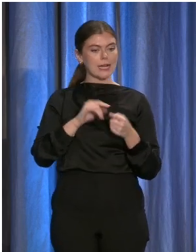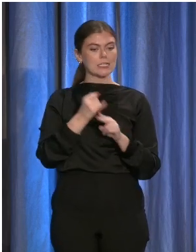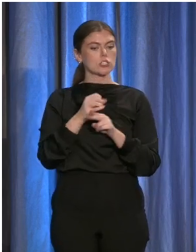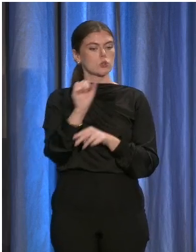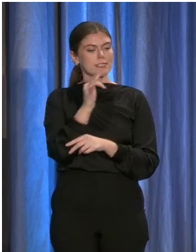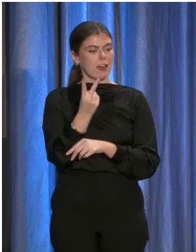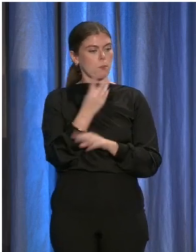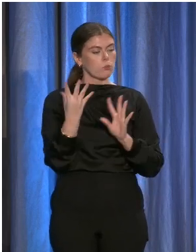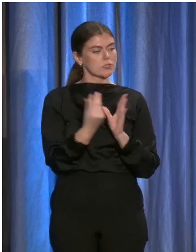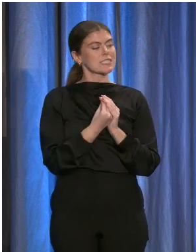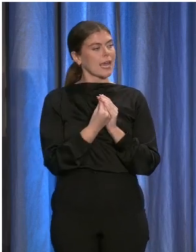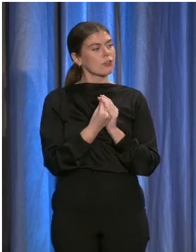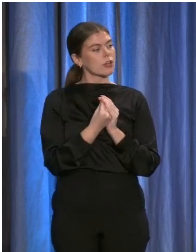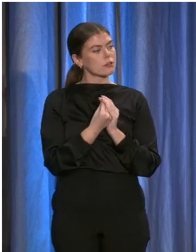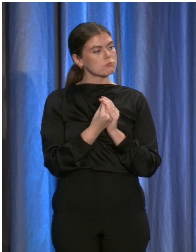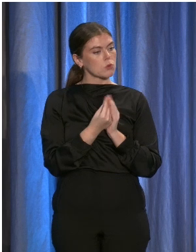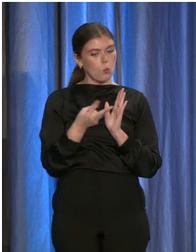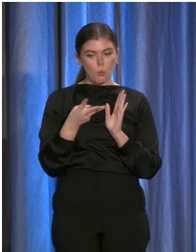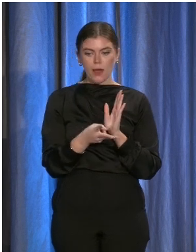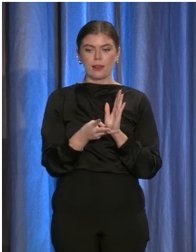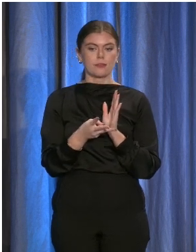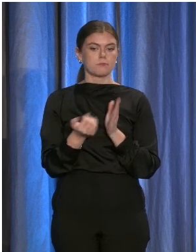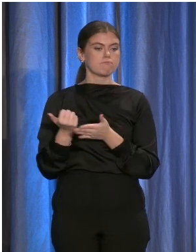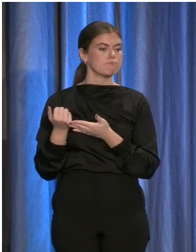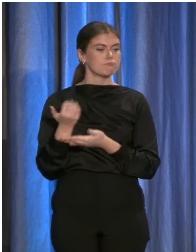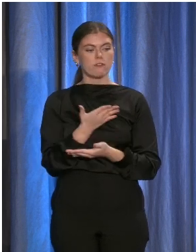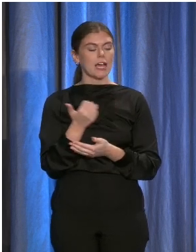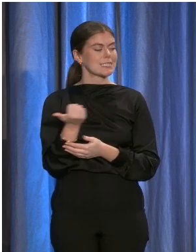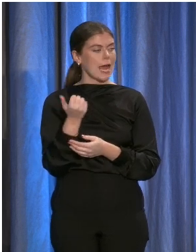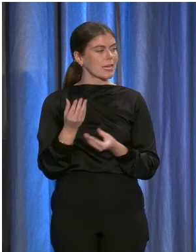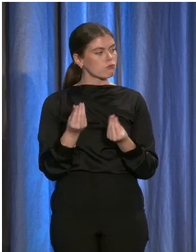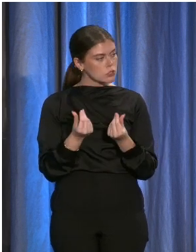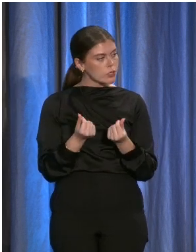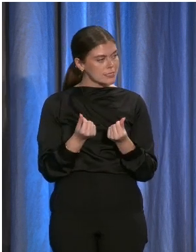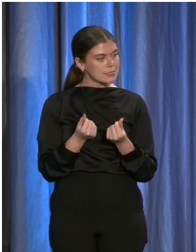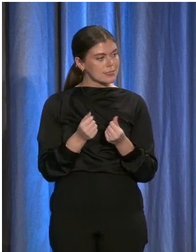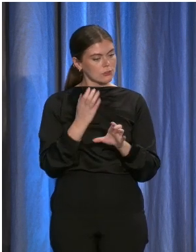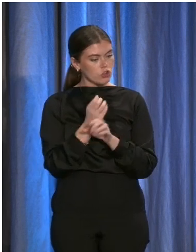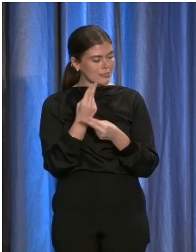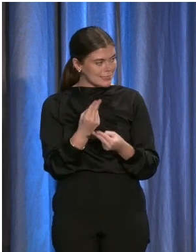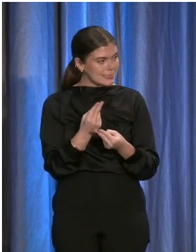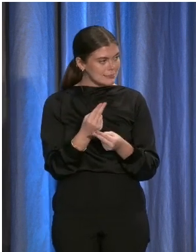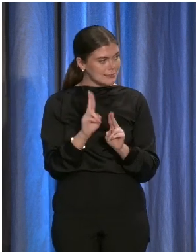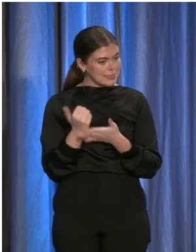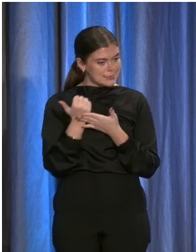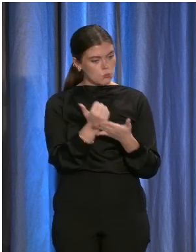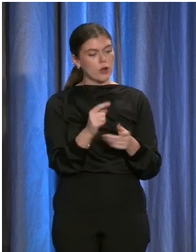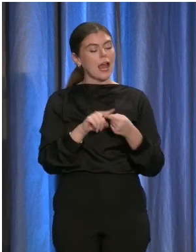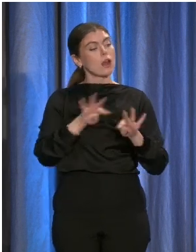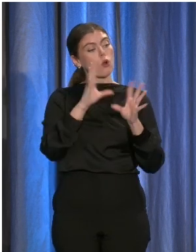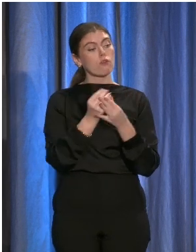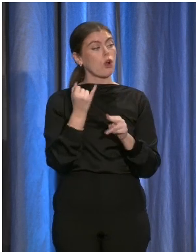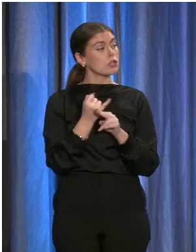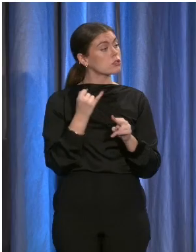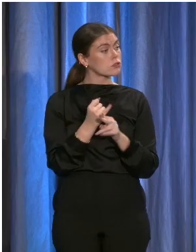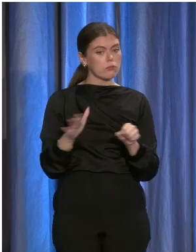together would put in place any resources that were needed for their child. And overall, the school were